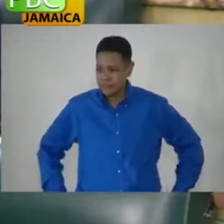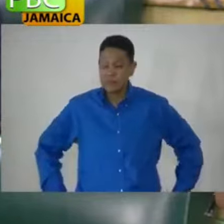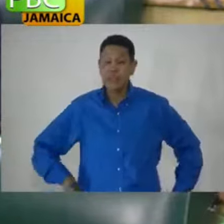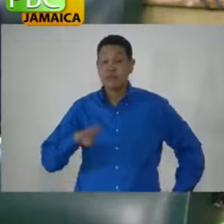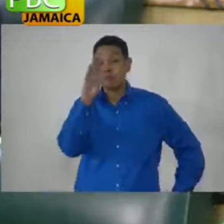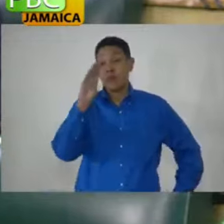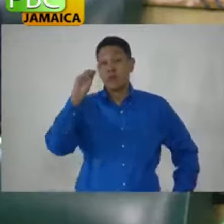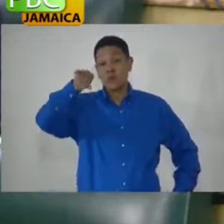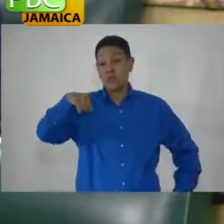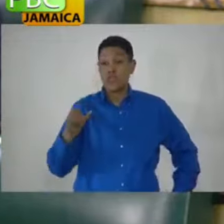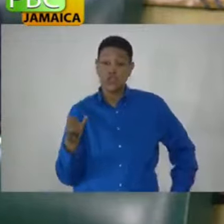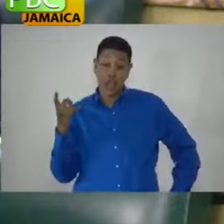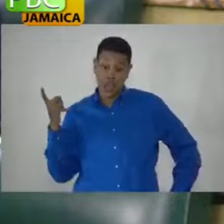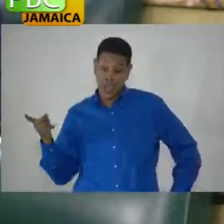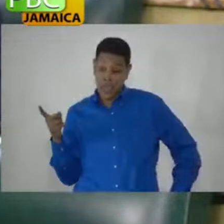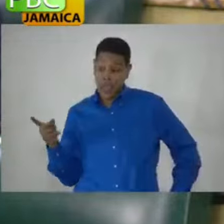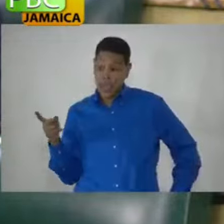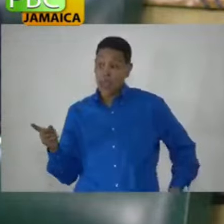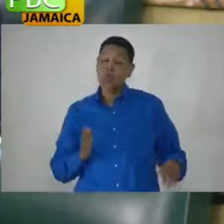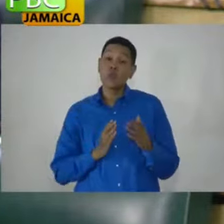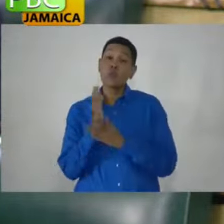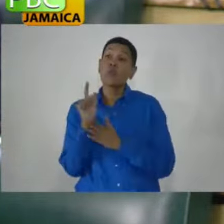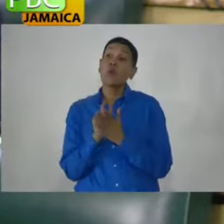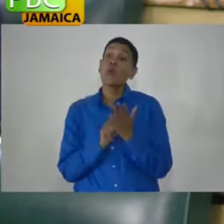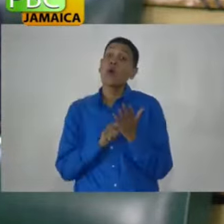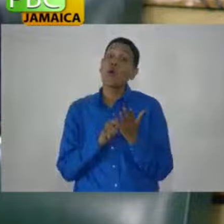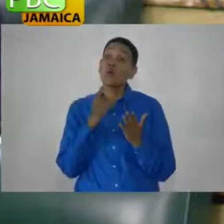Bank of Jamaica, by law,